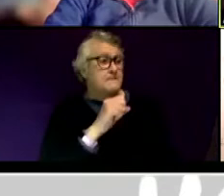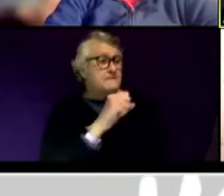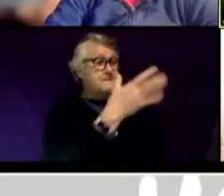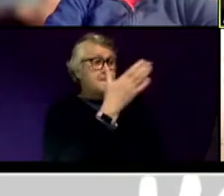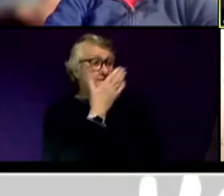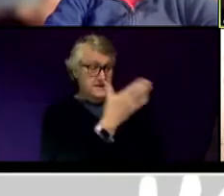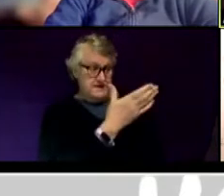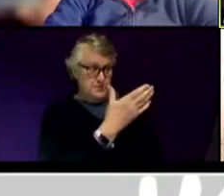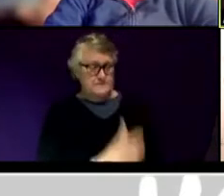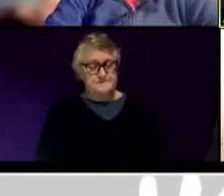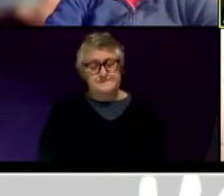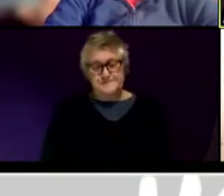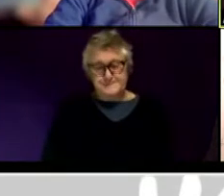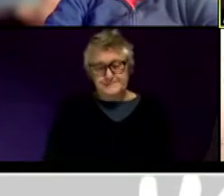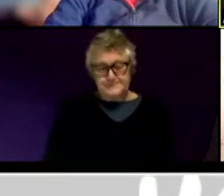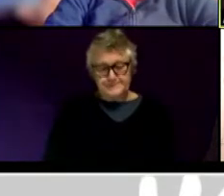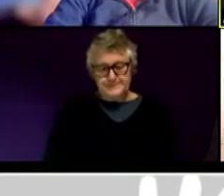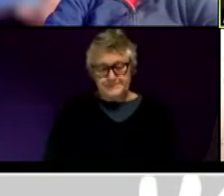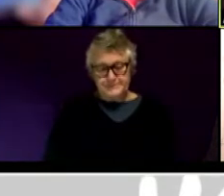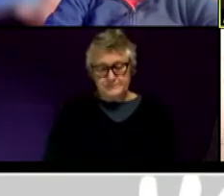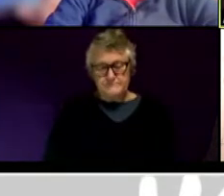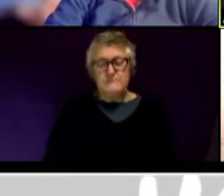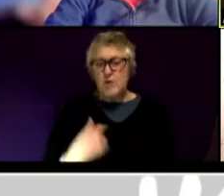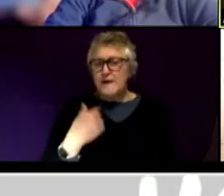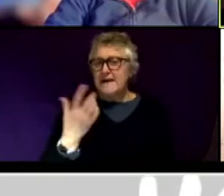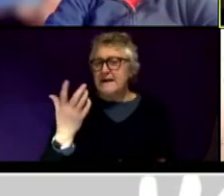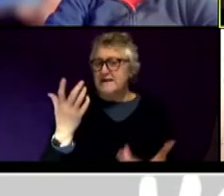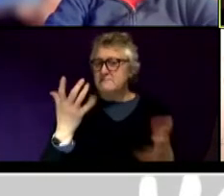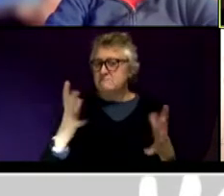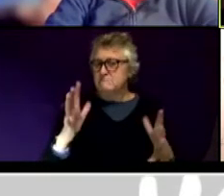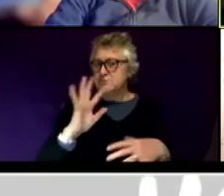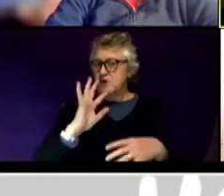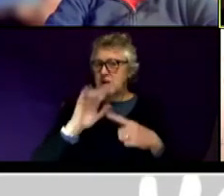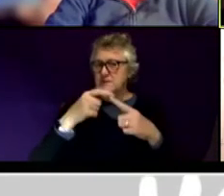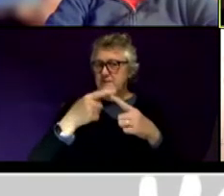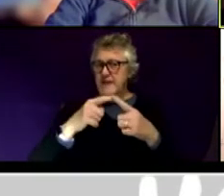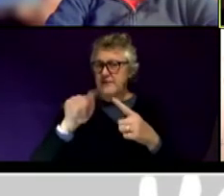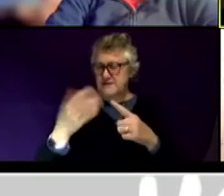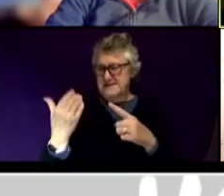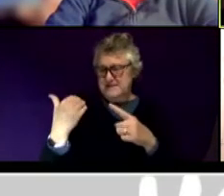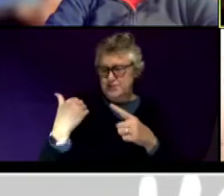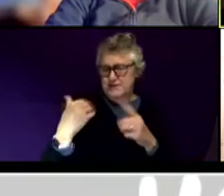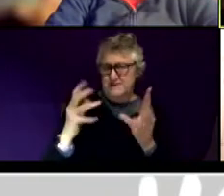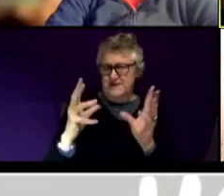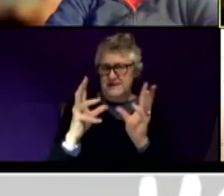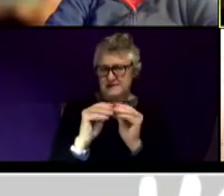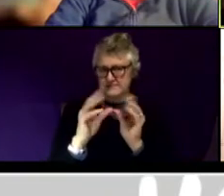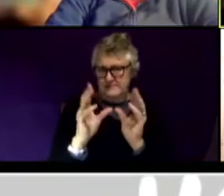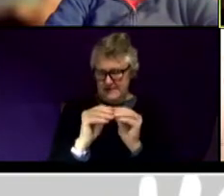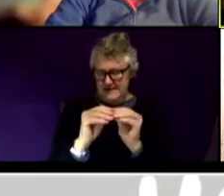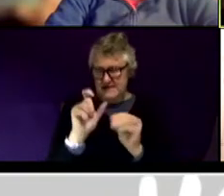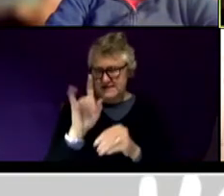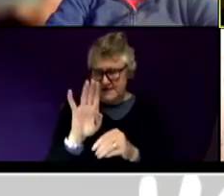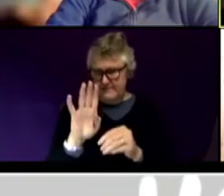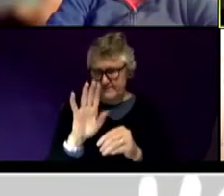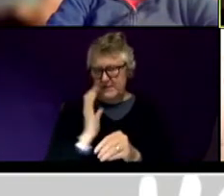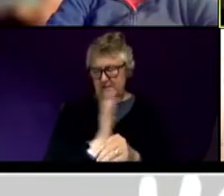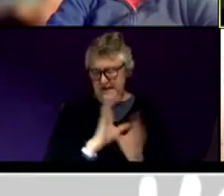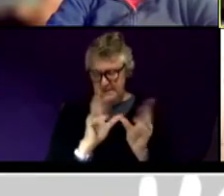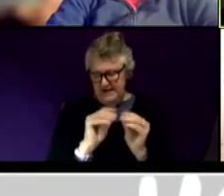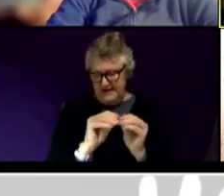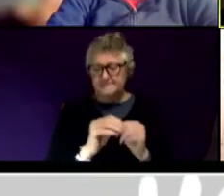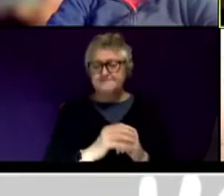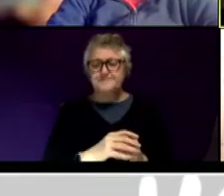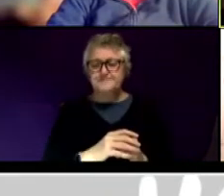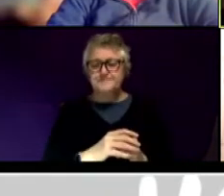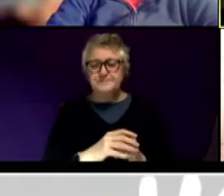We had talked about this at a previous settlement and policies subcommittee meeting, that